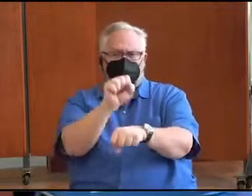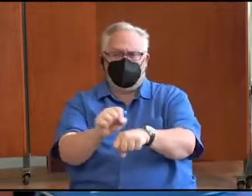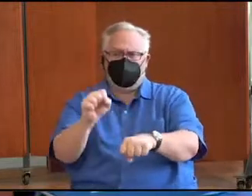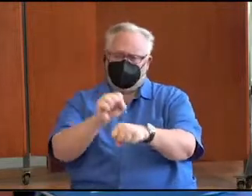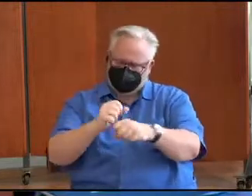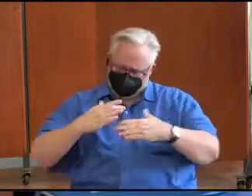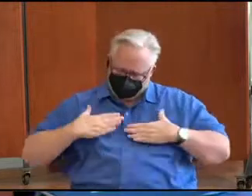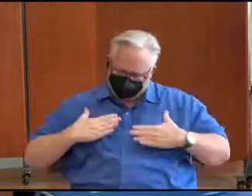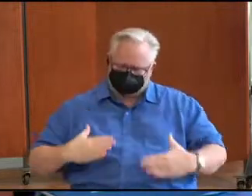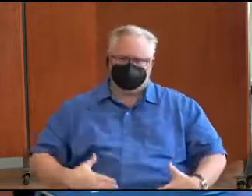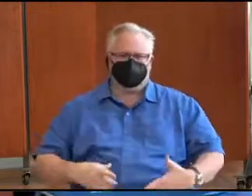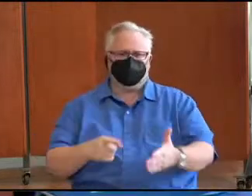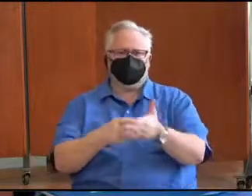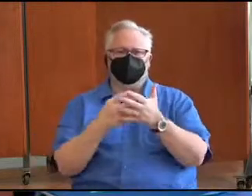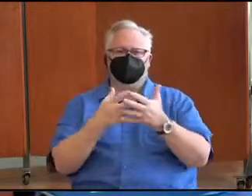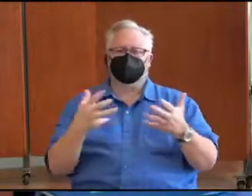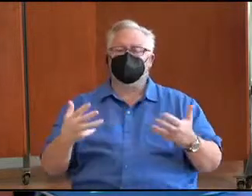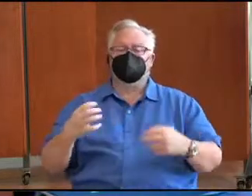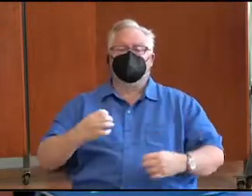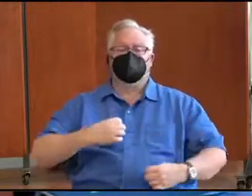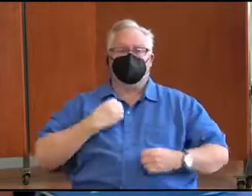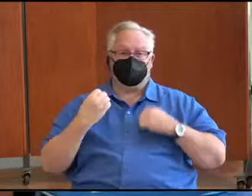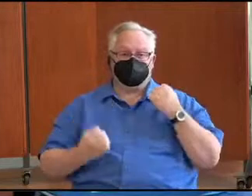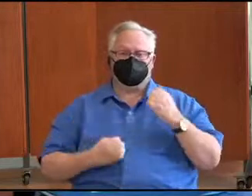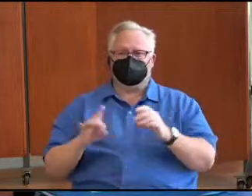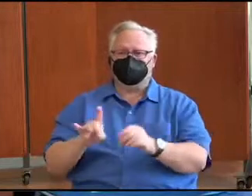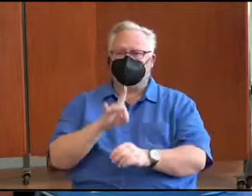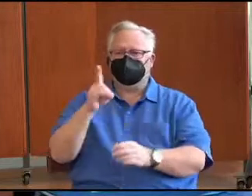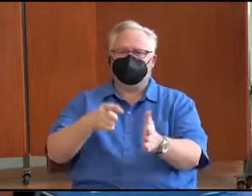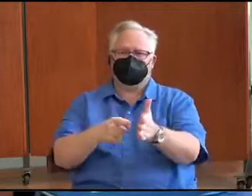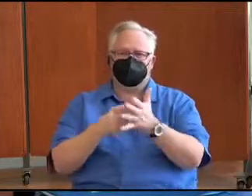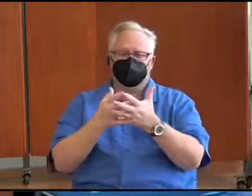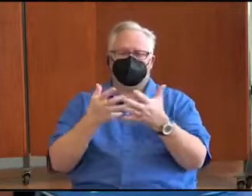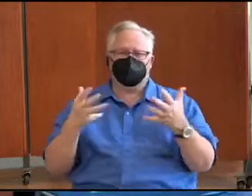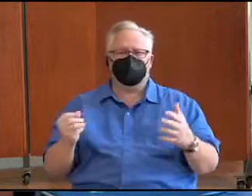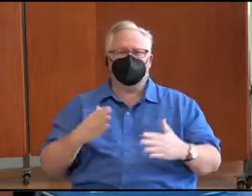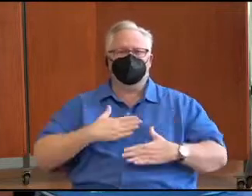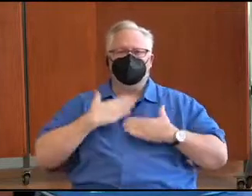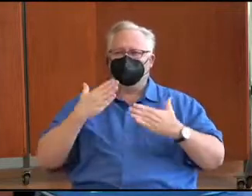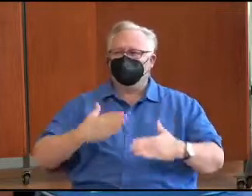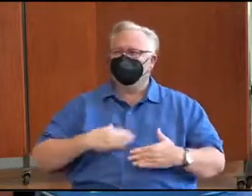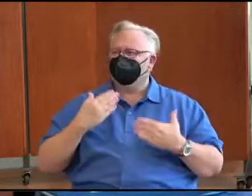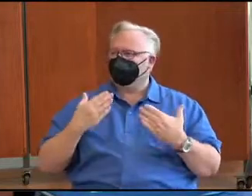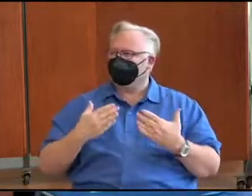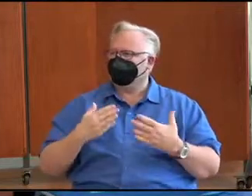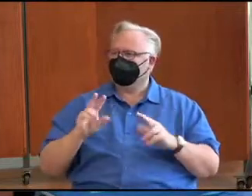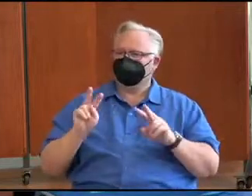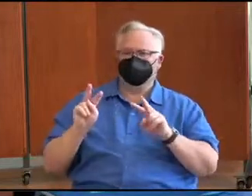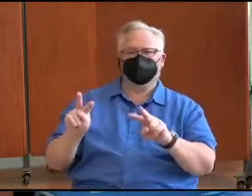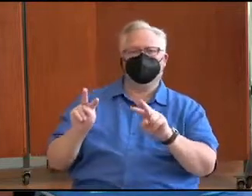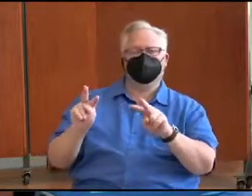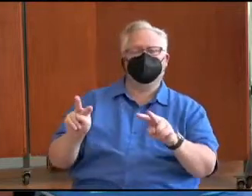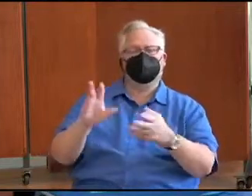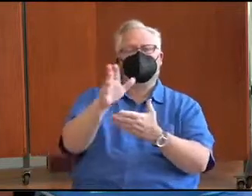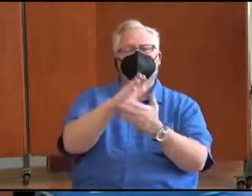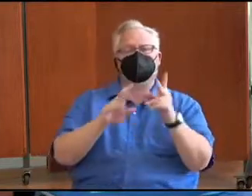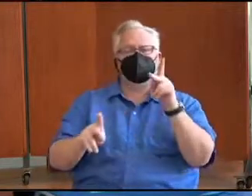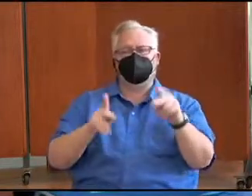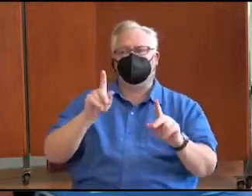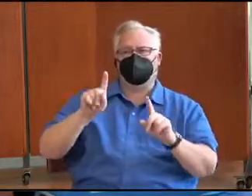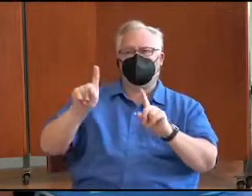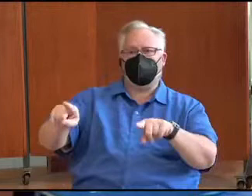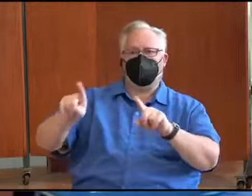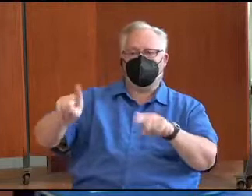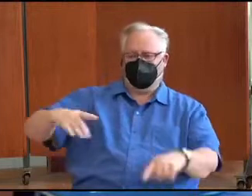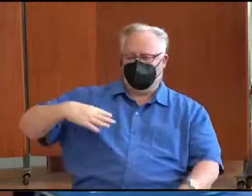It's emotionally and spiritually demanding. And it is joyful. It is joyful. I'm looking at some of the folks who volunteer there. It is a